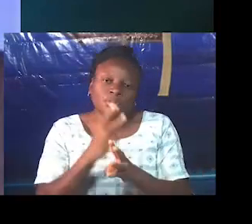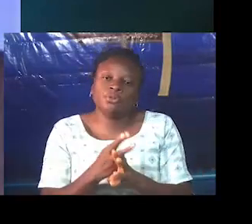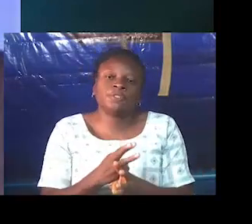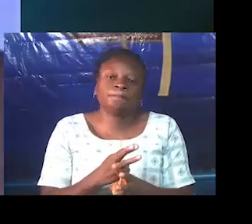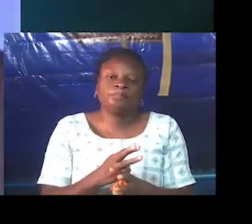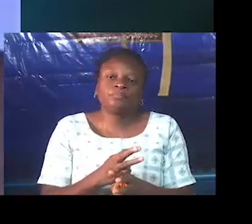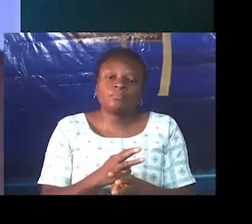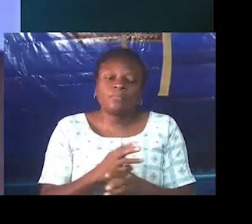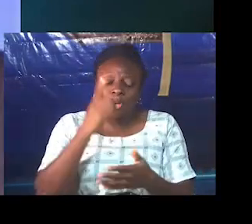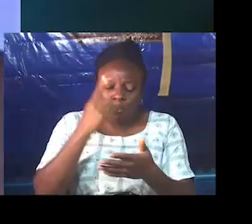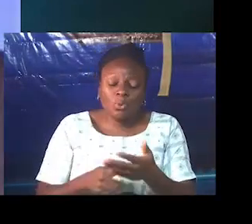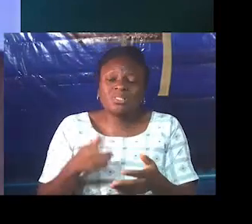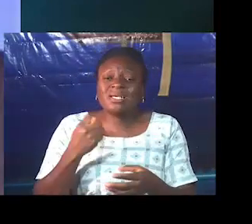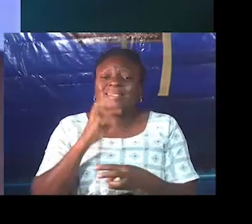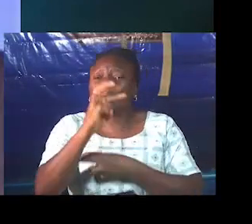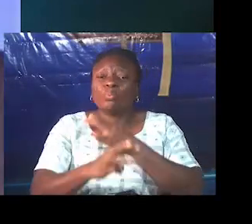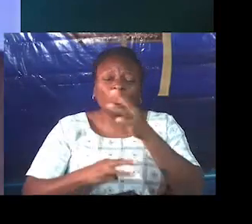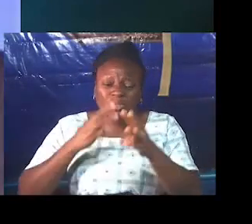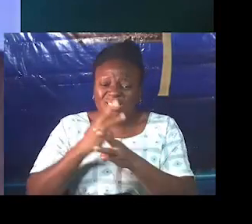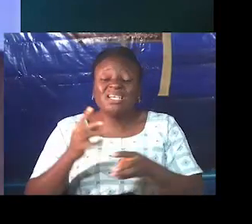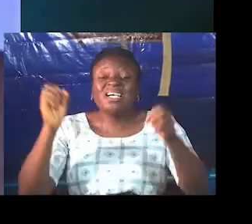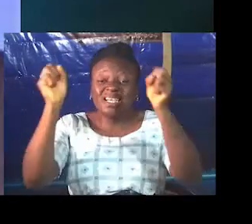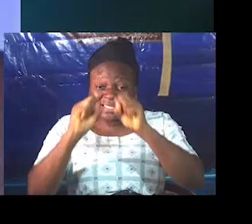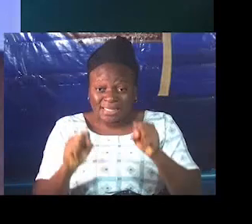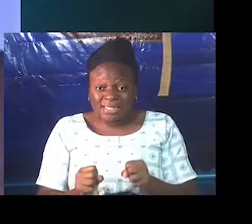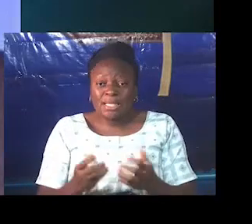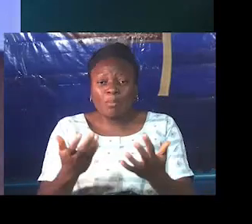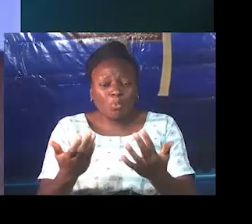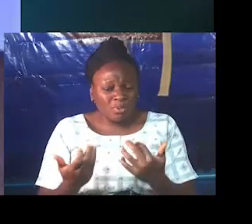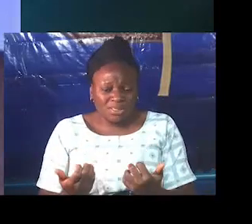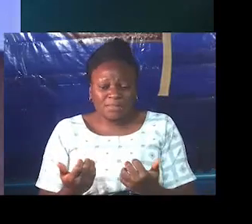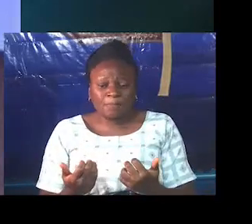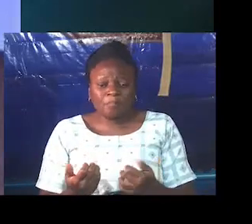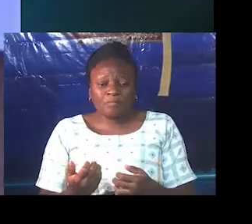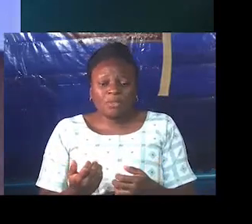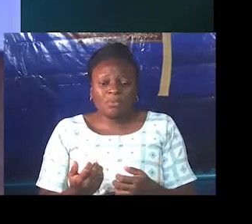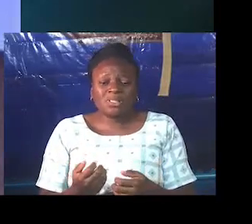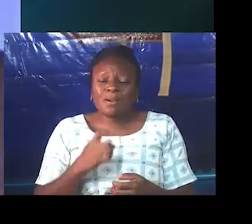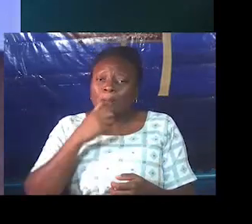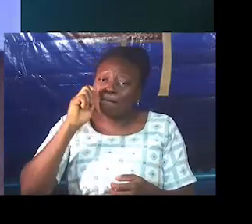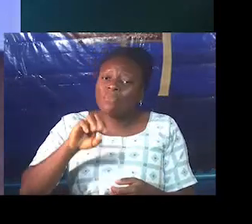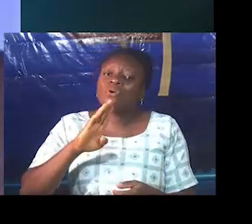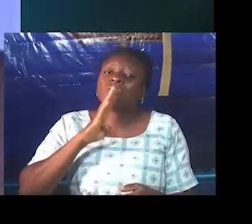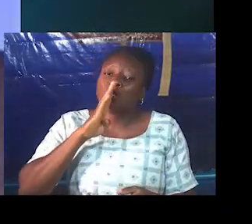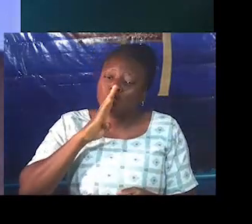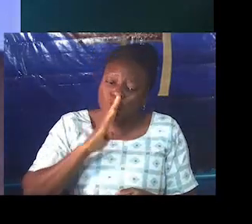preoccupy your mind. Is that actually, be ye transformed by the renewing of your